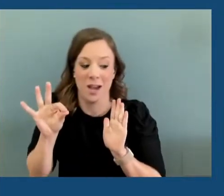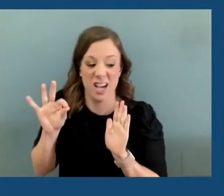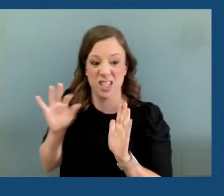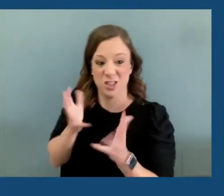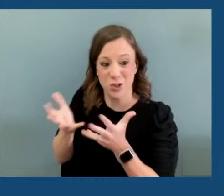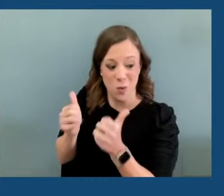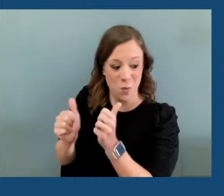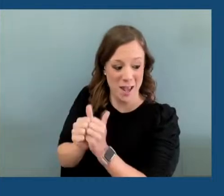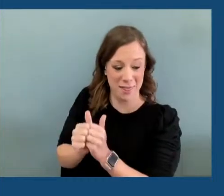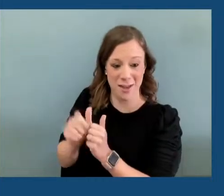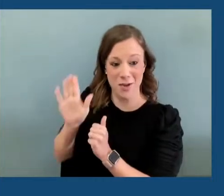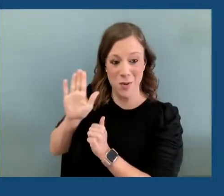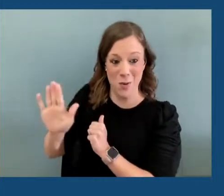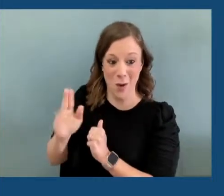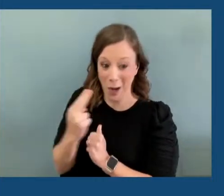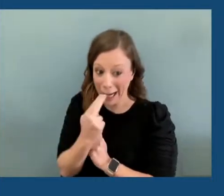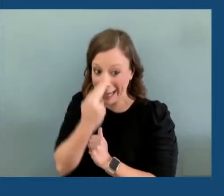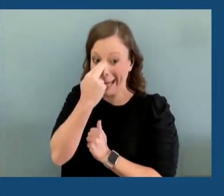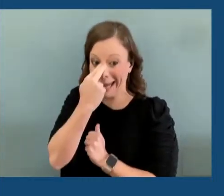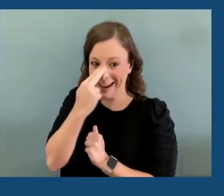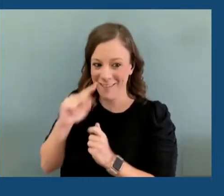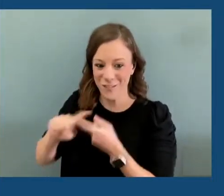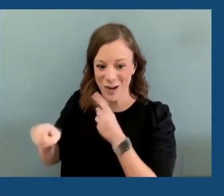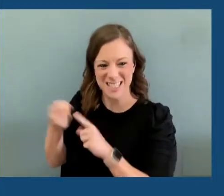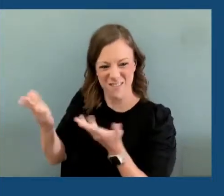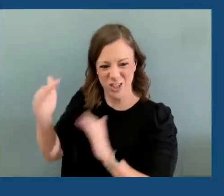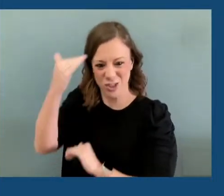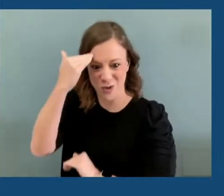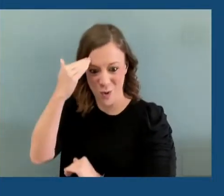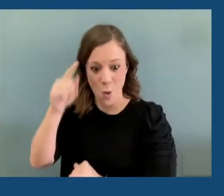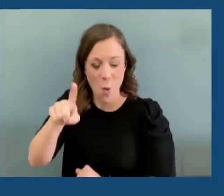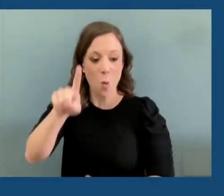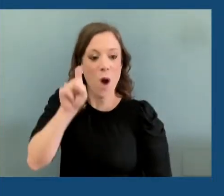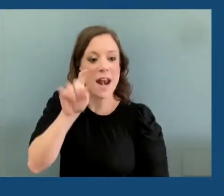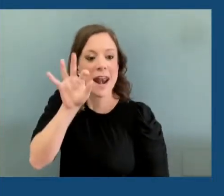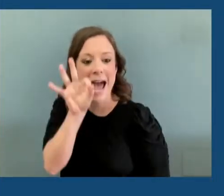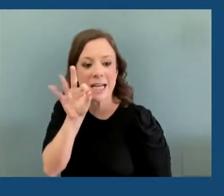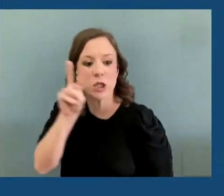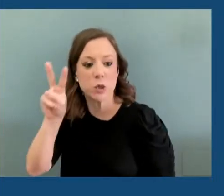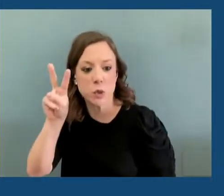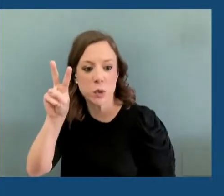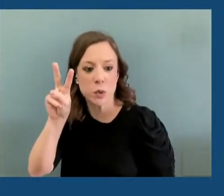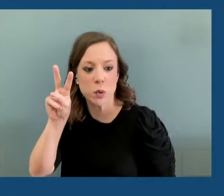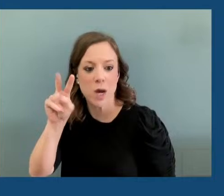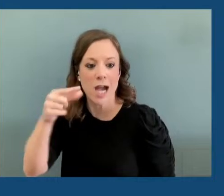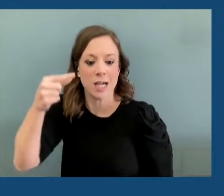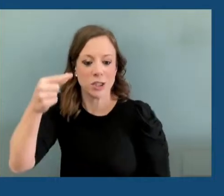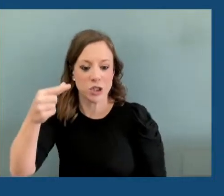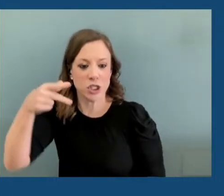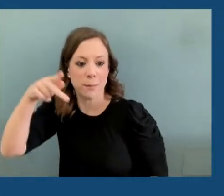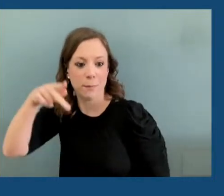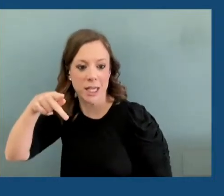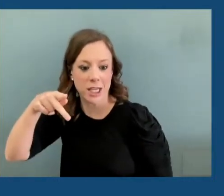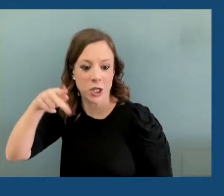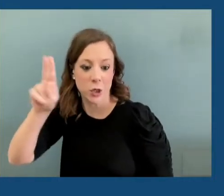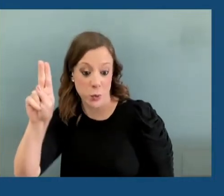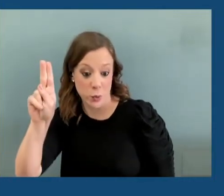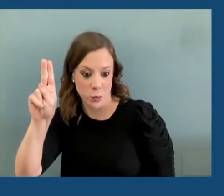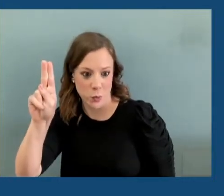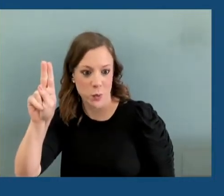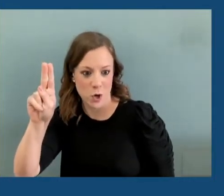that again. It has 192 graphic processing units. Maybe you'll appreciate this. 3